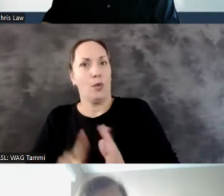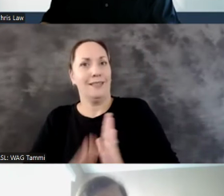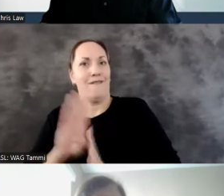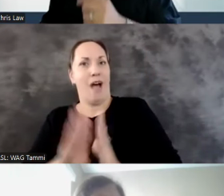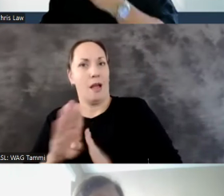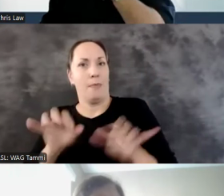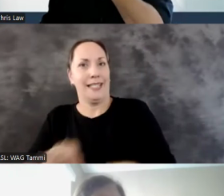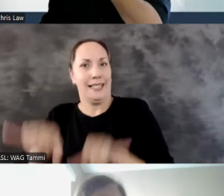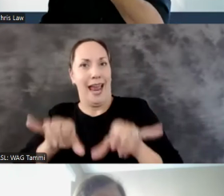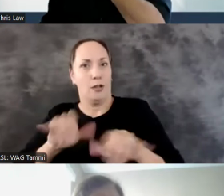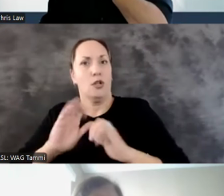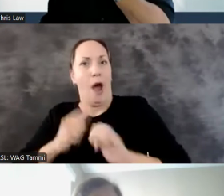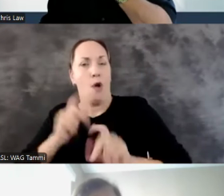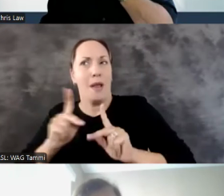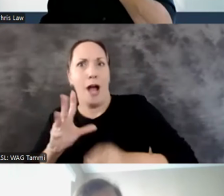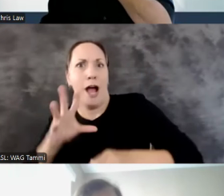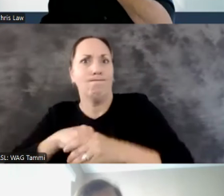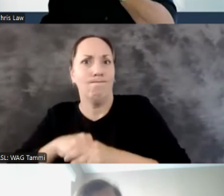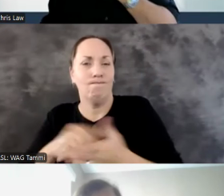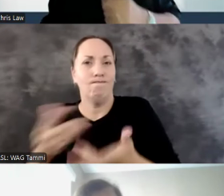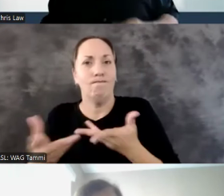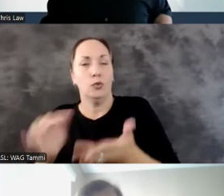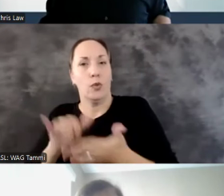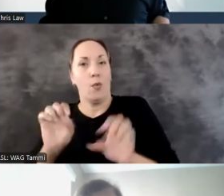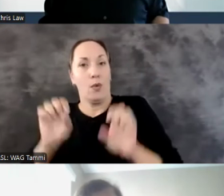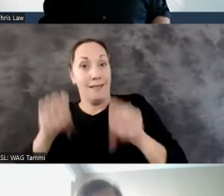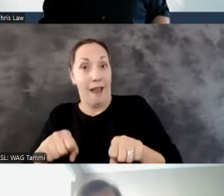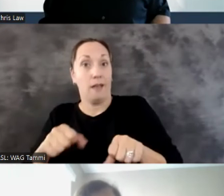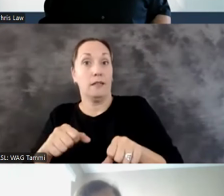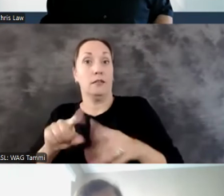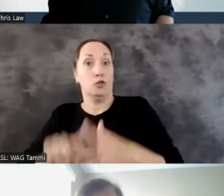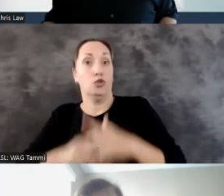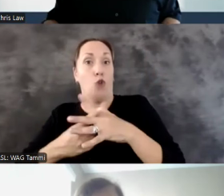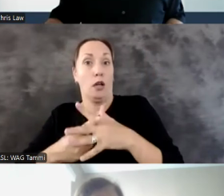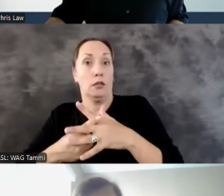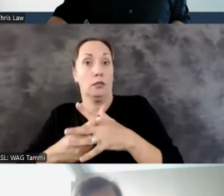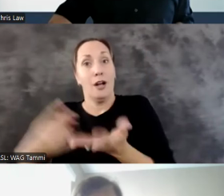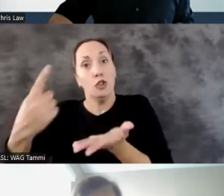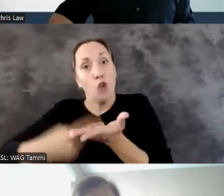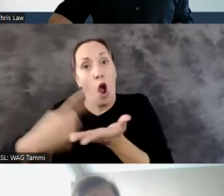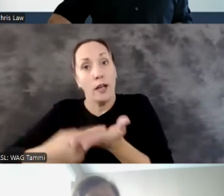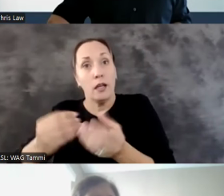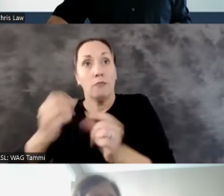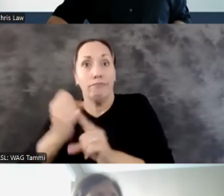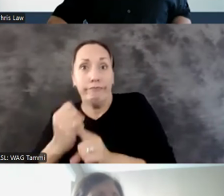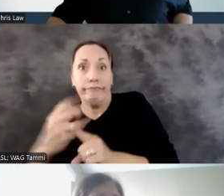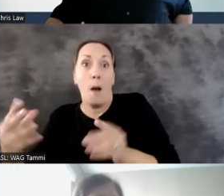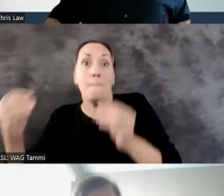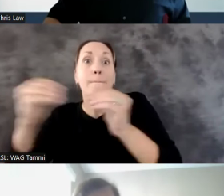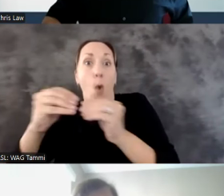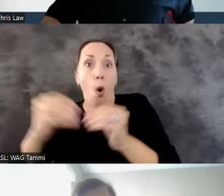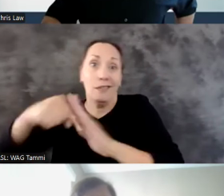what, how do people get engaged in this, and so that we can in fact start talking about them more and applying them more?